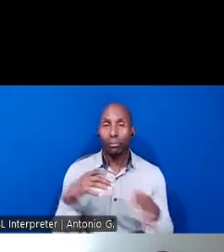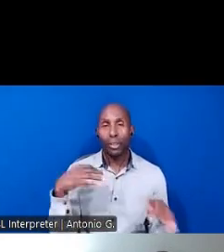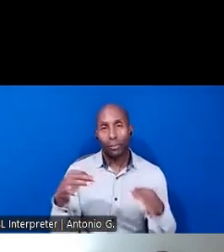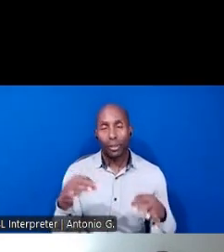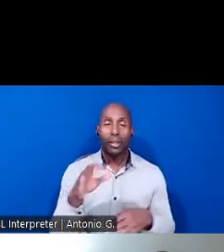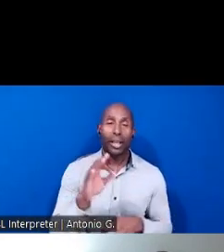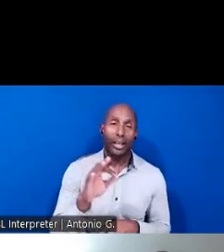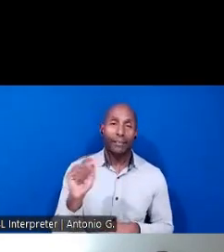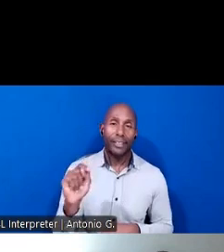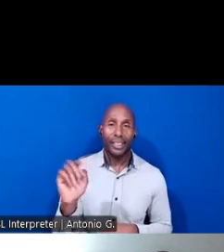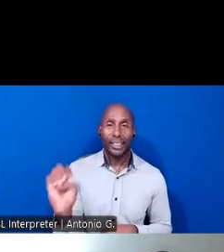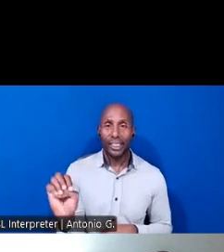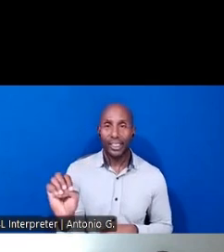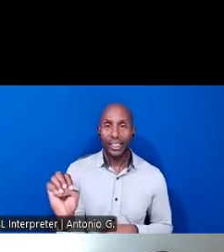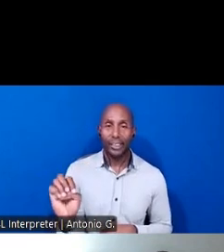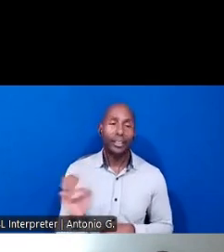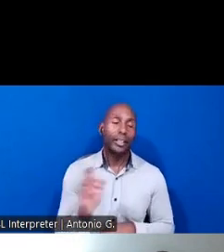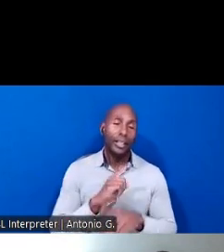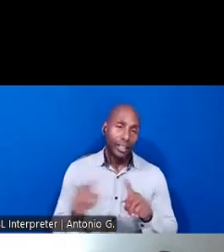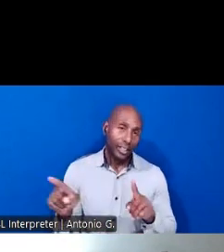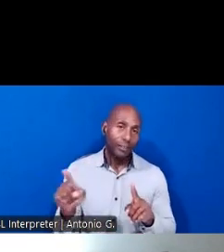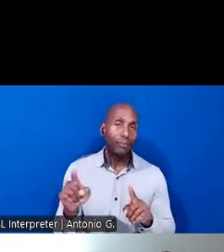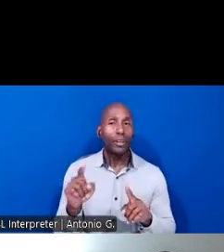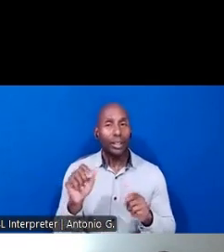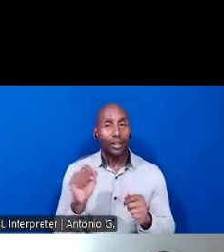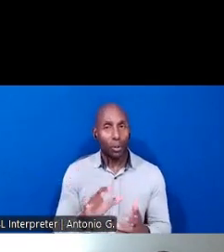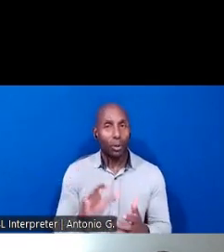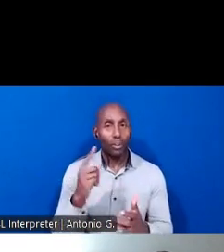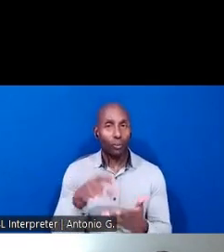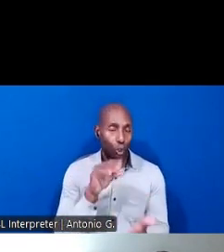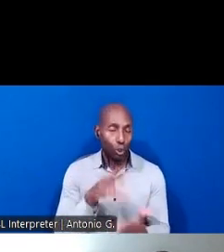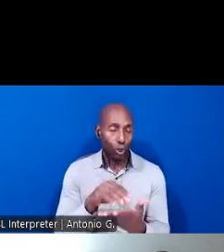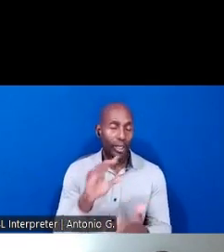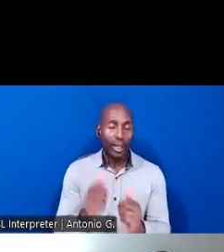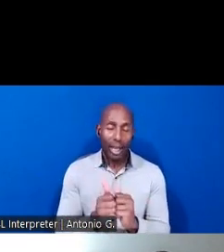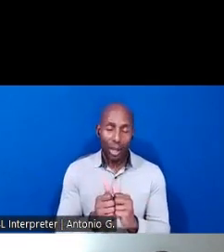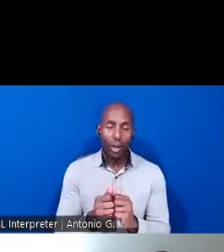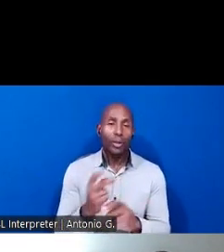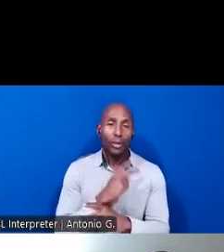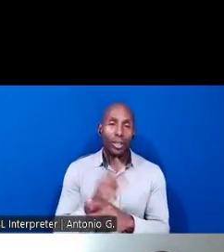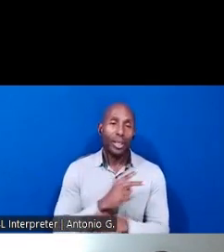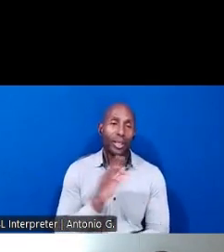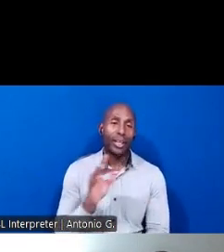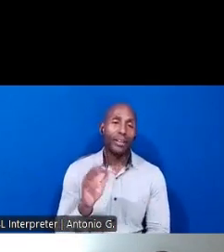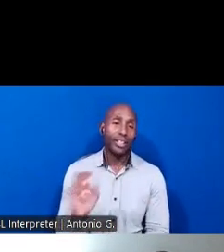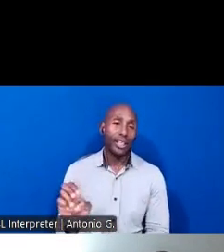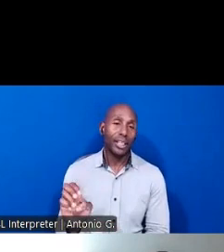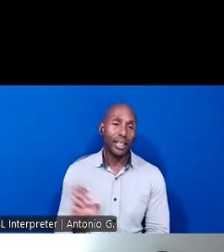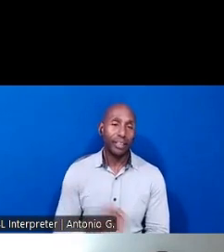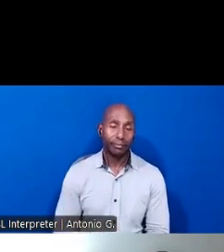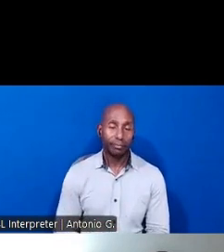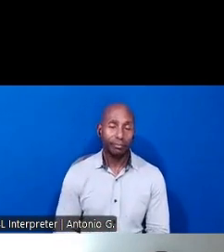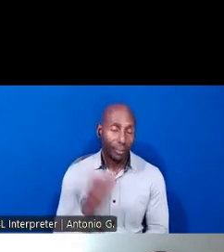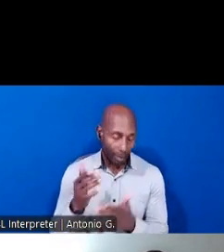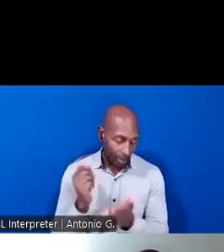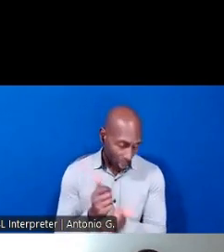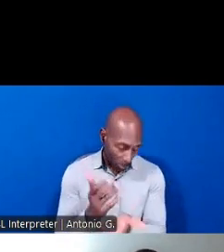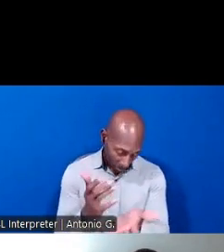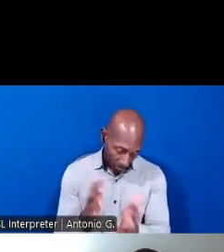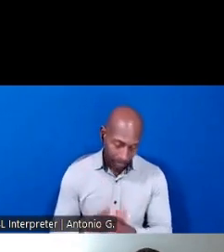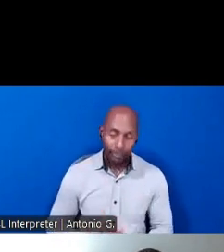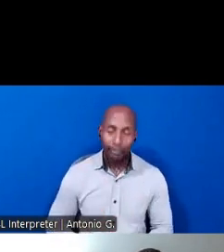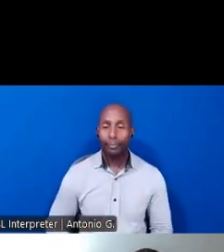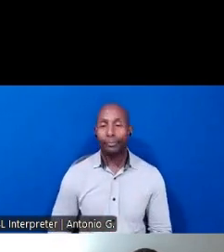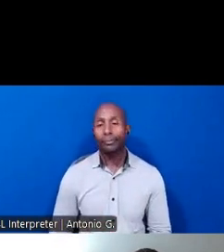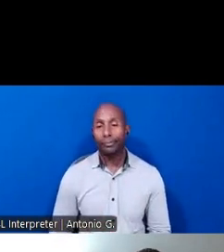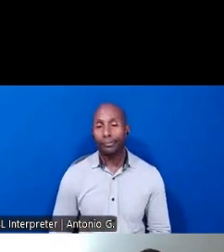sort of a different learning style for how to calculate FTEs. So if you want to take a look at that, it could be helpful. And